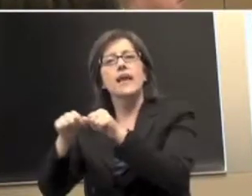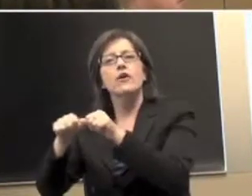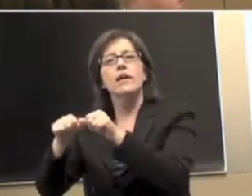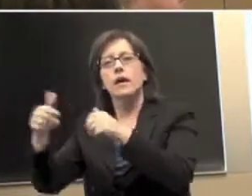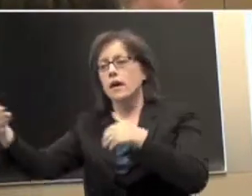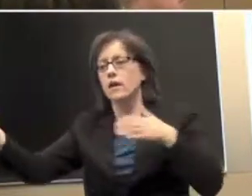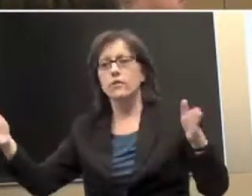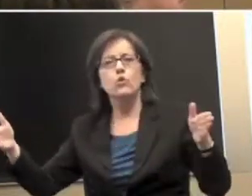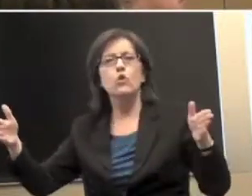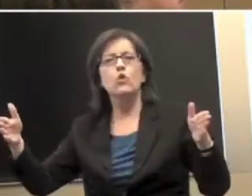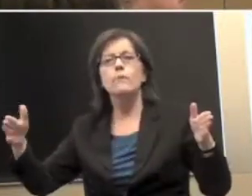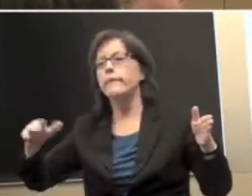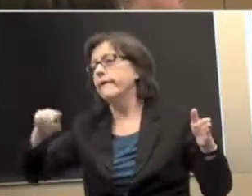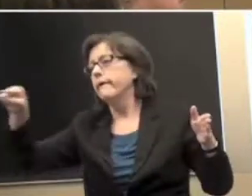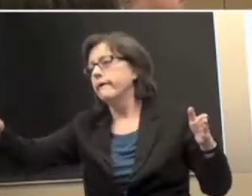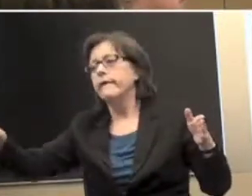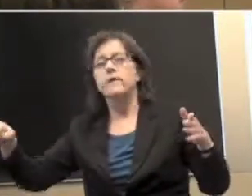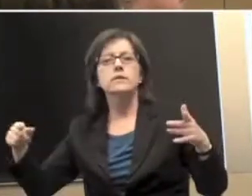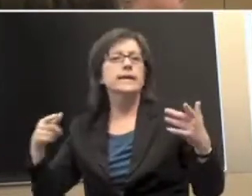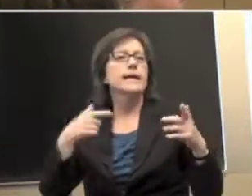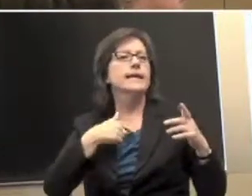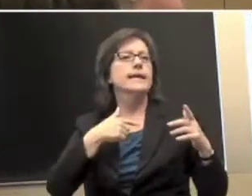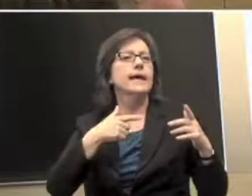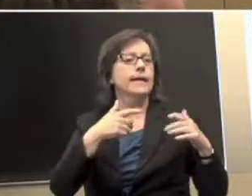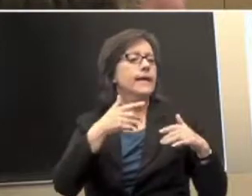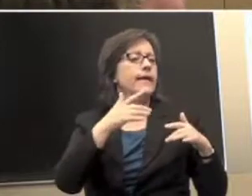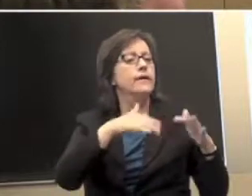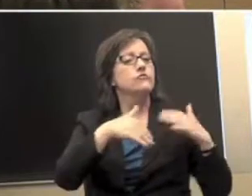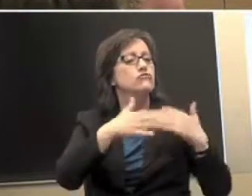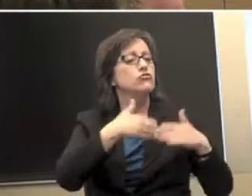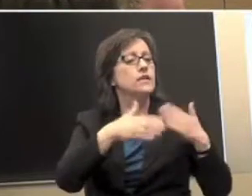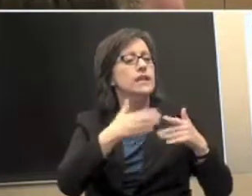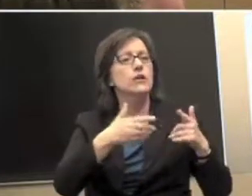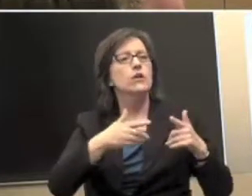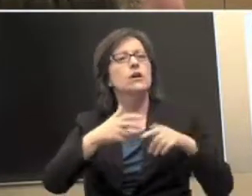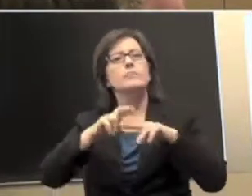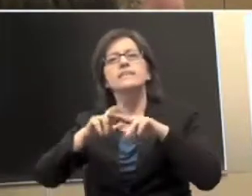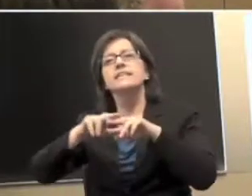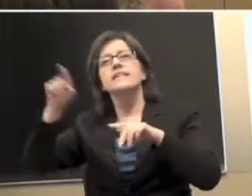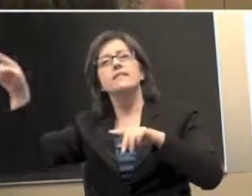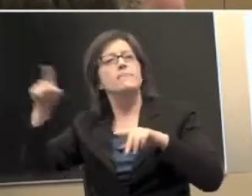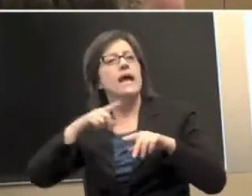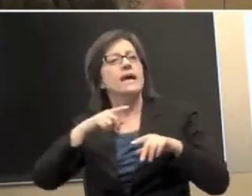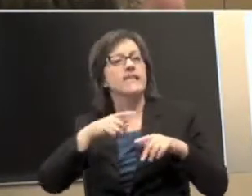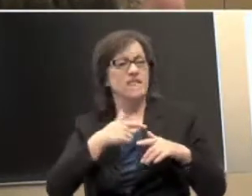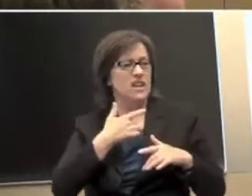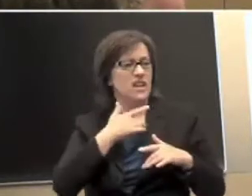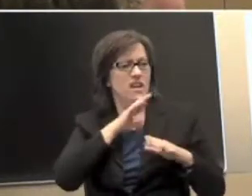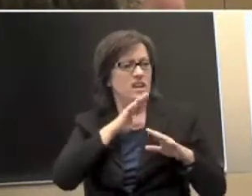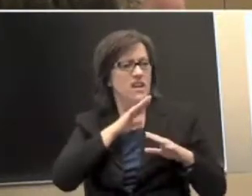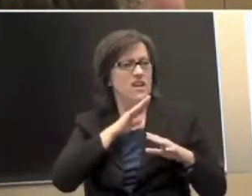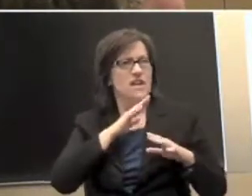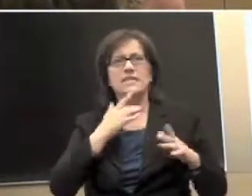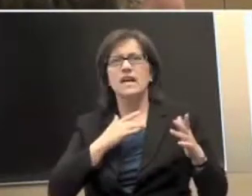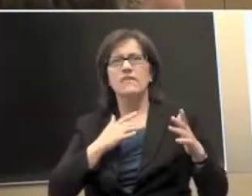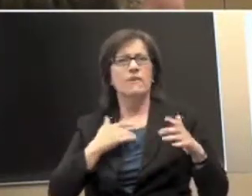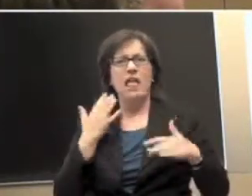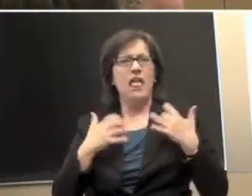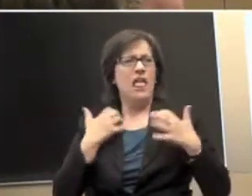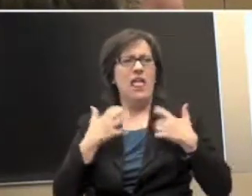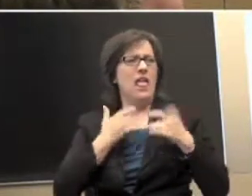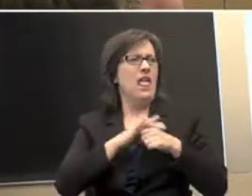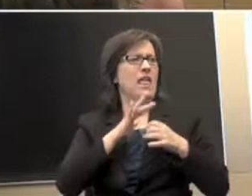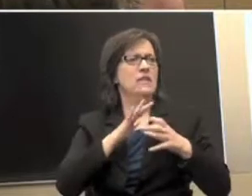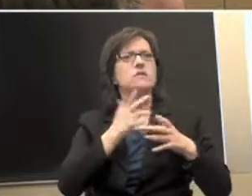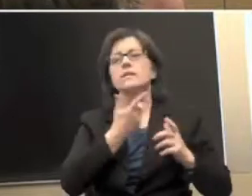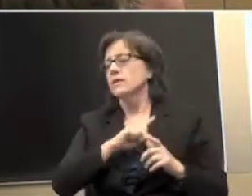where like he could go to. So for example, put his seat in the back. So if he's feeling frustrated, instead of acting out to the whole class,